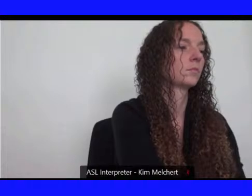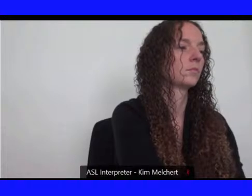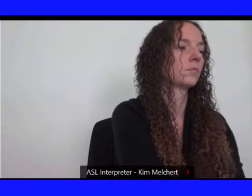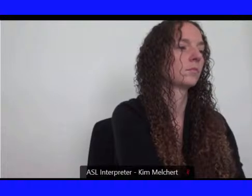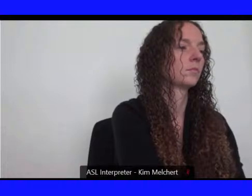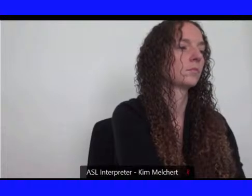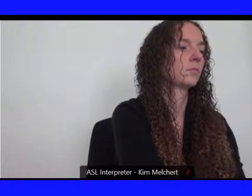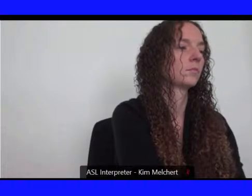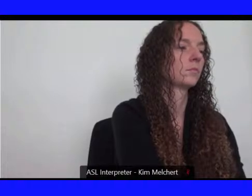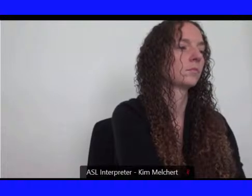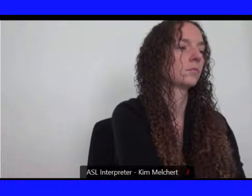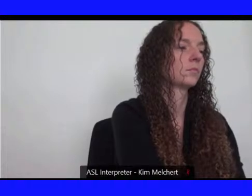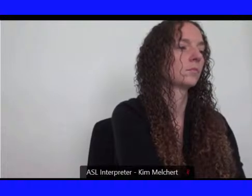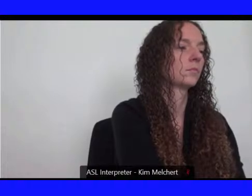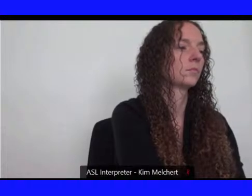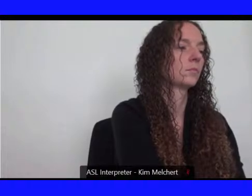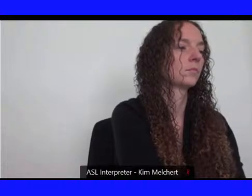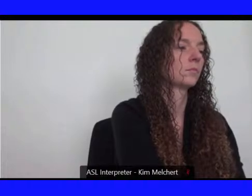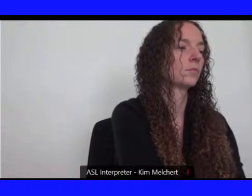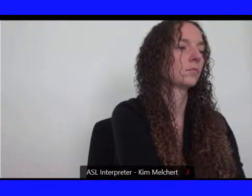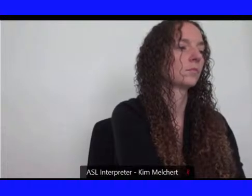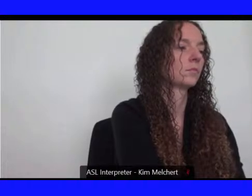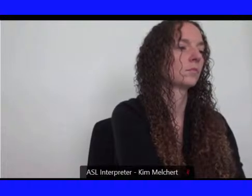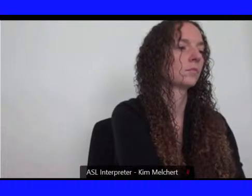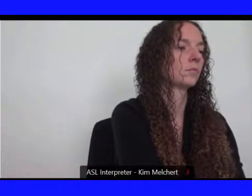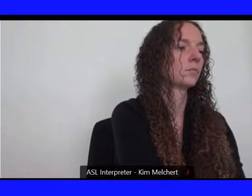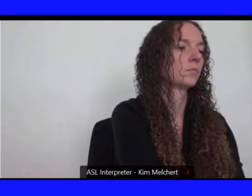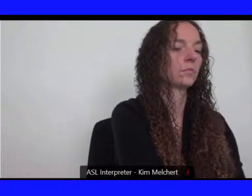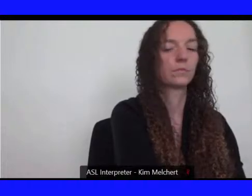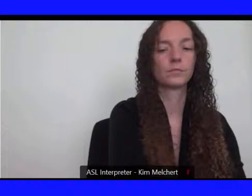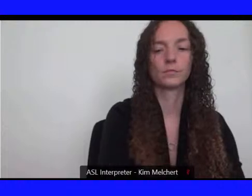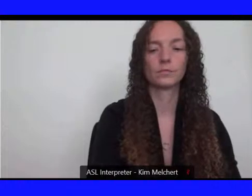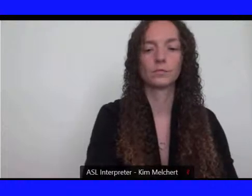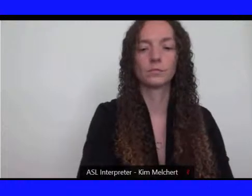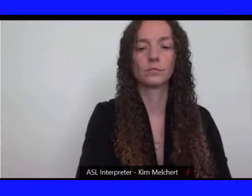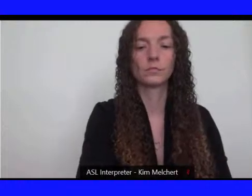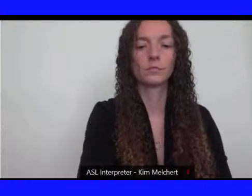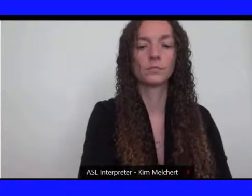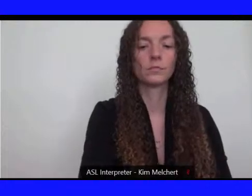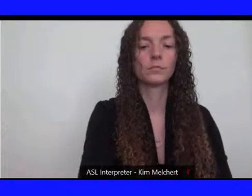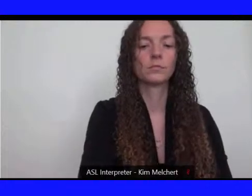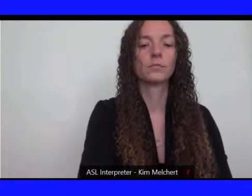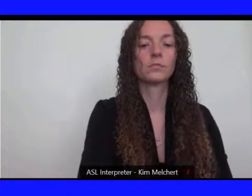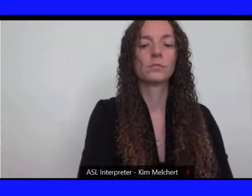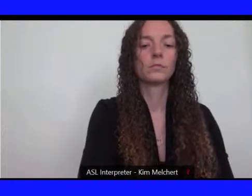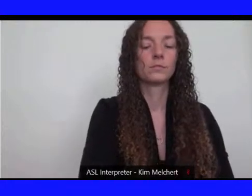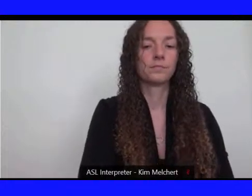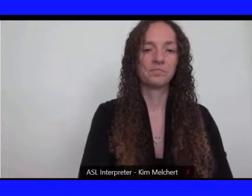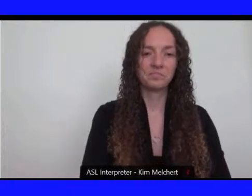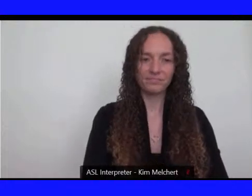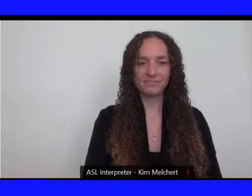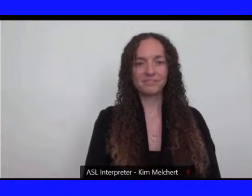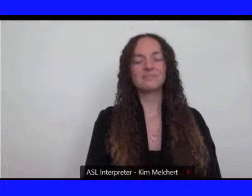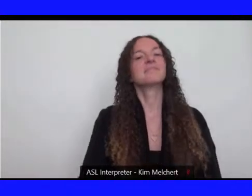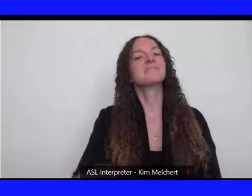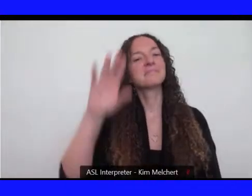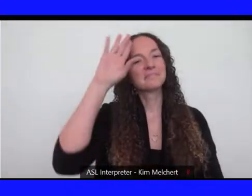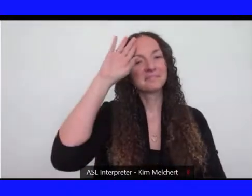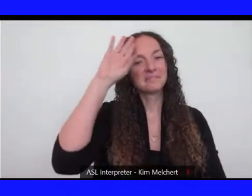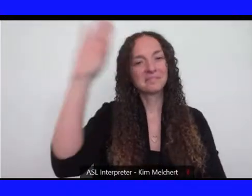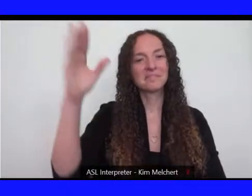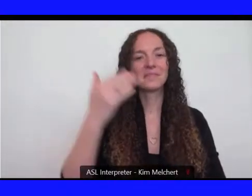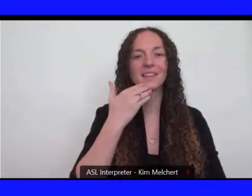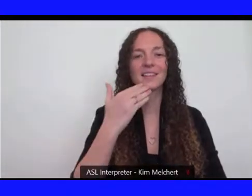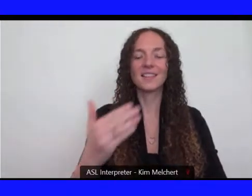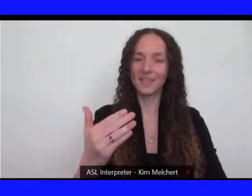the minutes of the Strategic Planning Committee meeting that was held on November 8th, 2021. I would like to